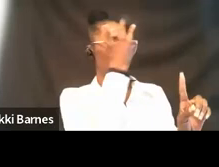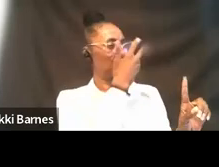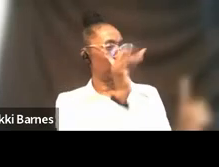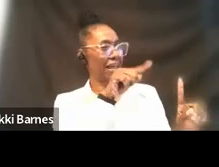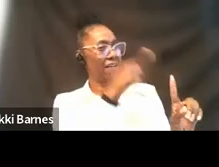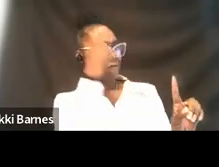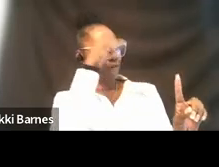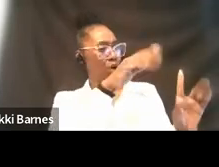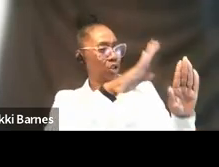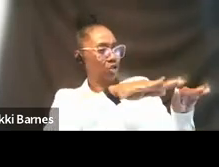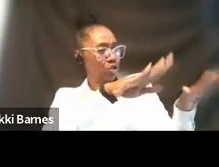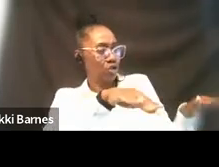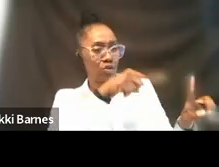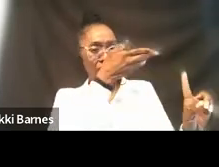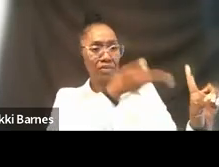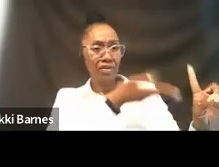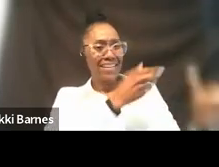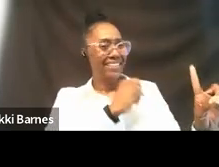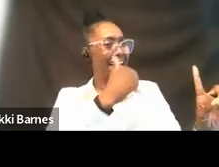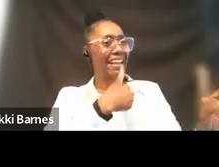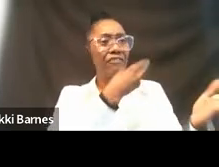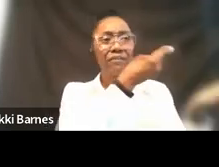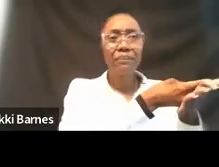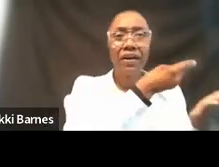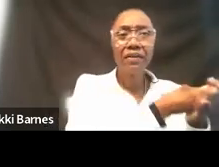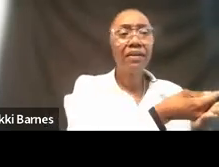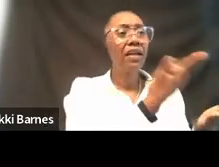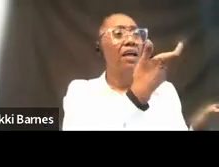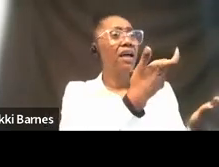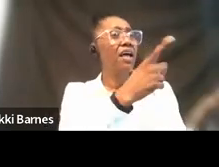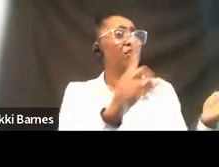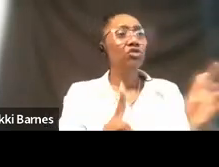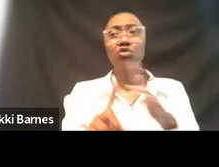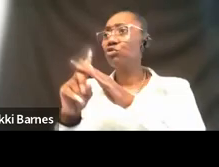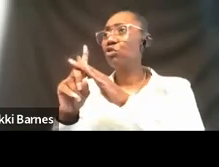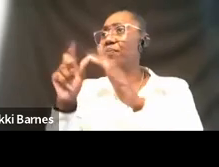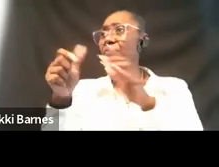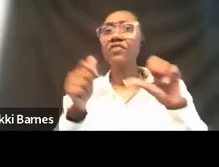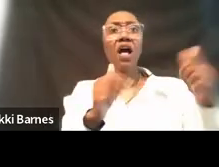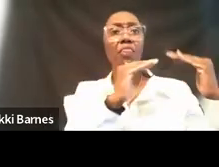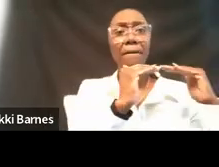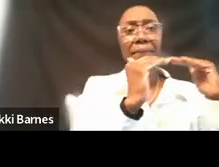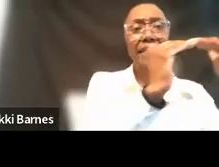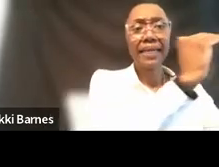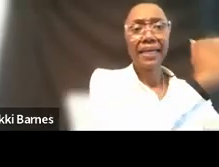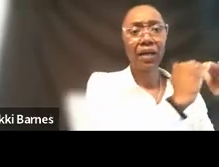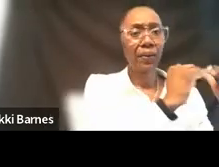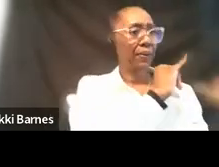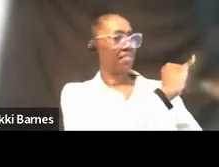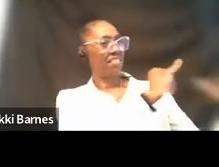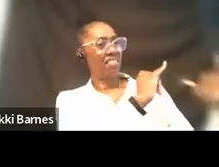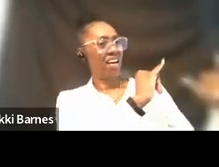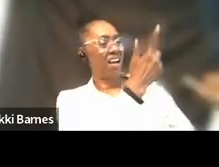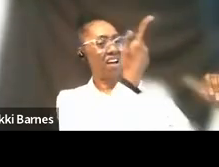simply just don't have the financial resources to show up the same way that their academic peers do? Sometimes we haven't considered